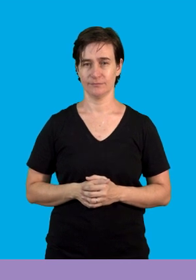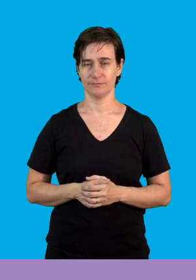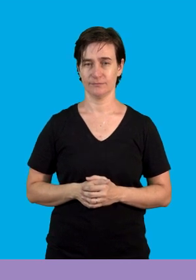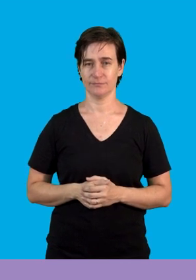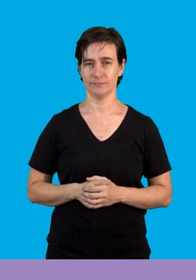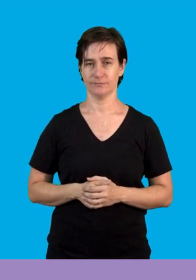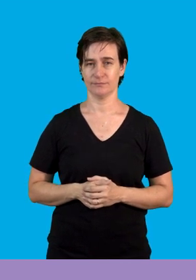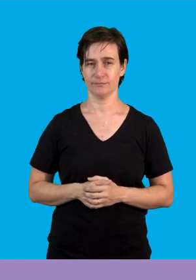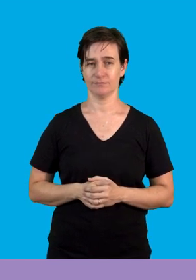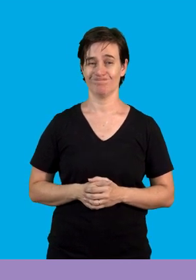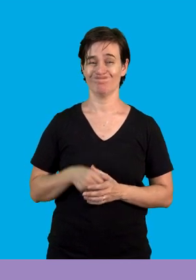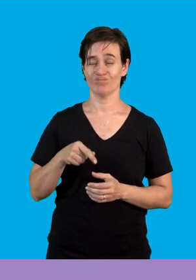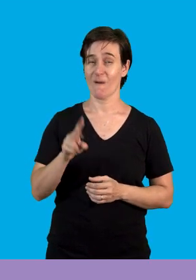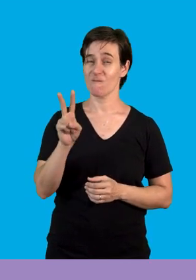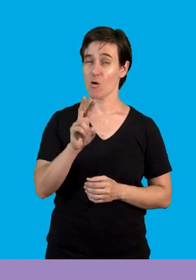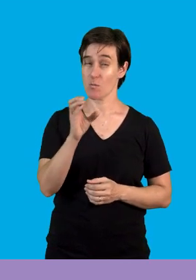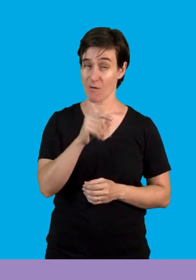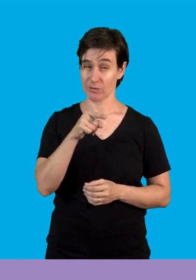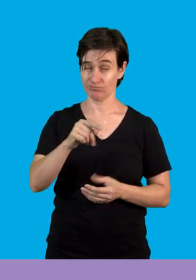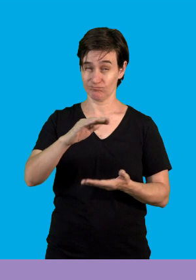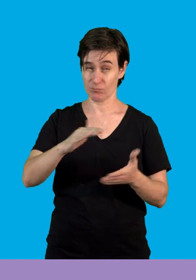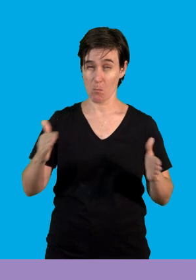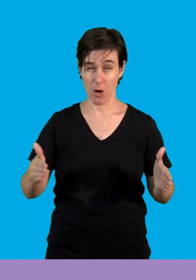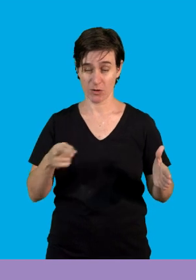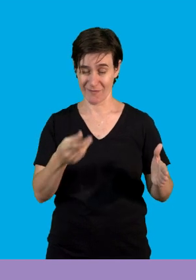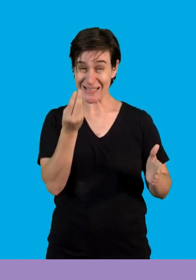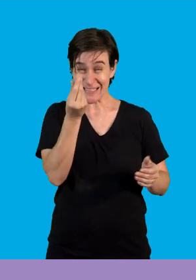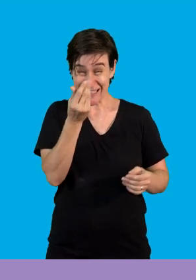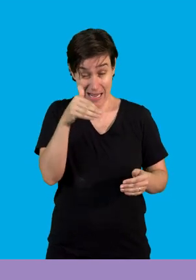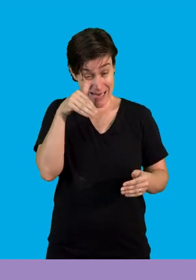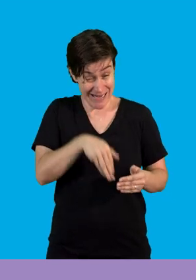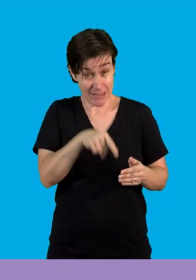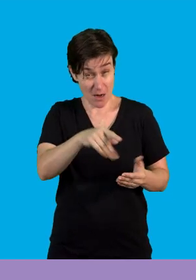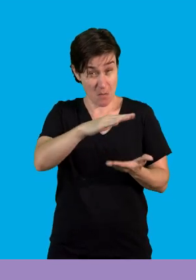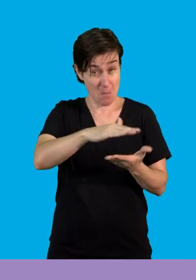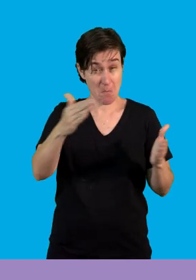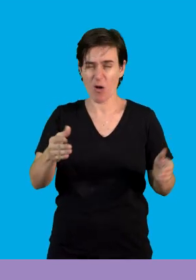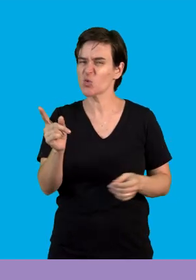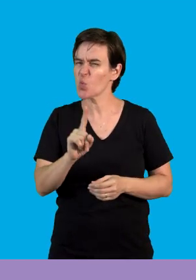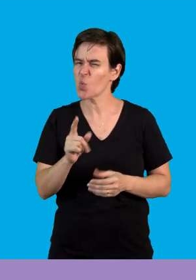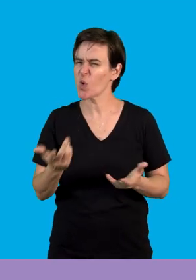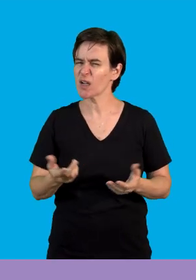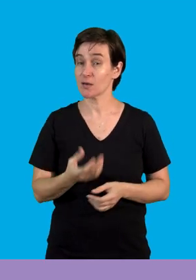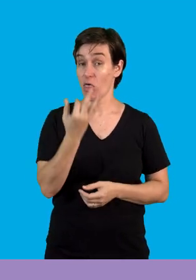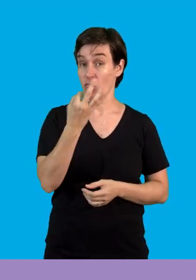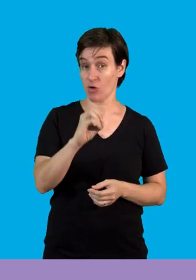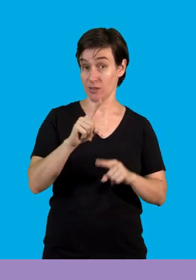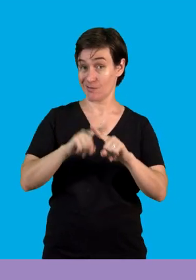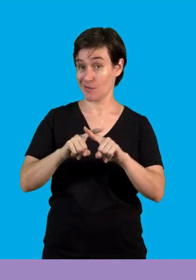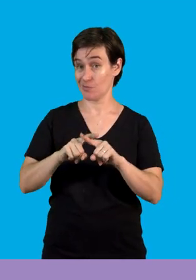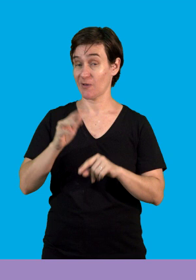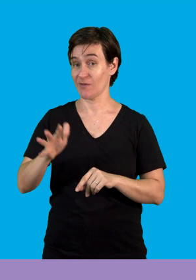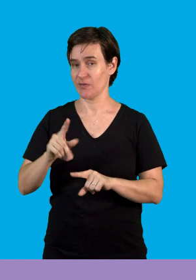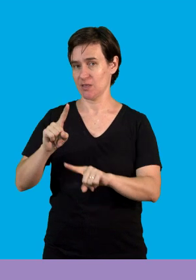So the volume of the sand that is inside that box is going to be 30 centimeters multiplied by